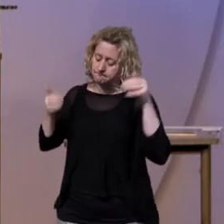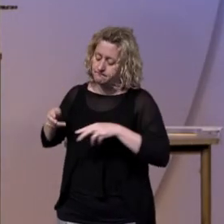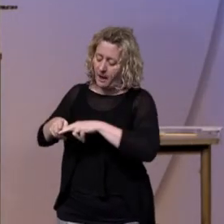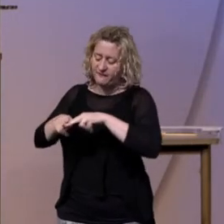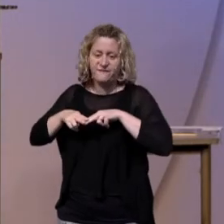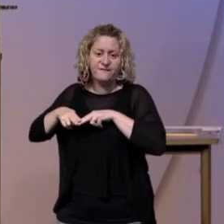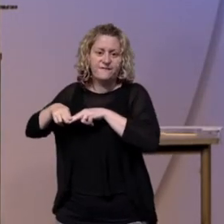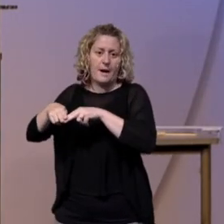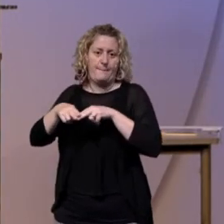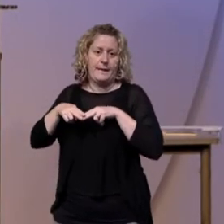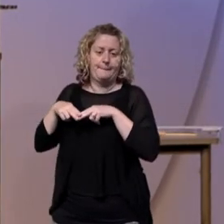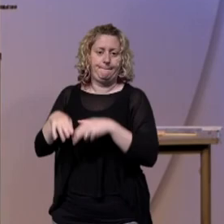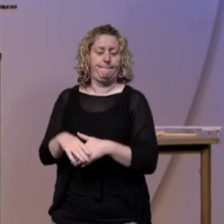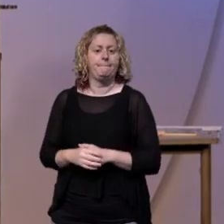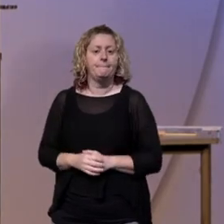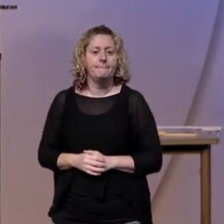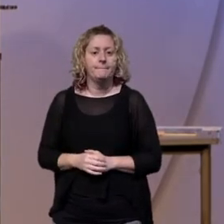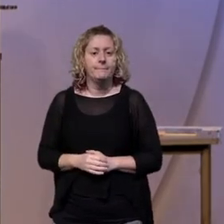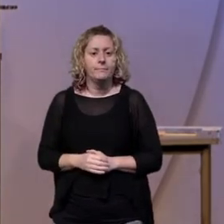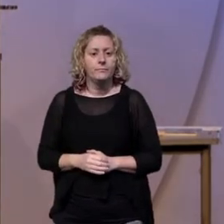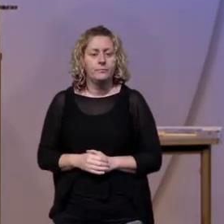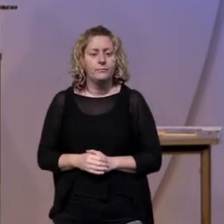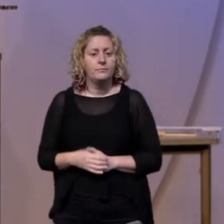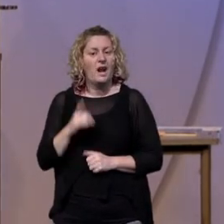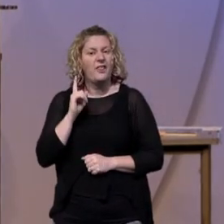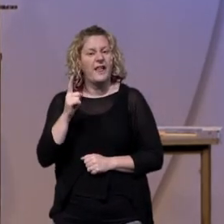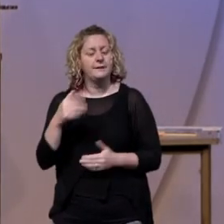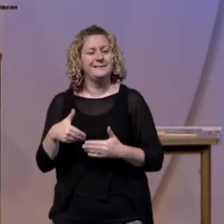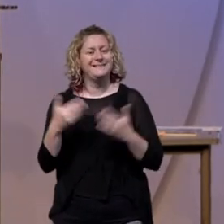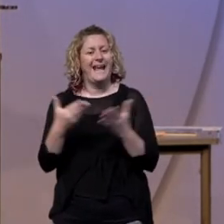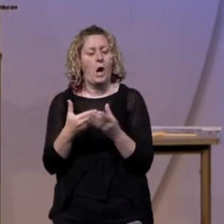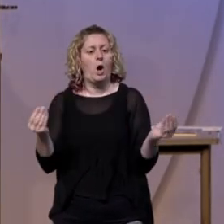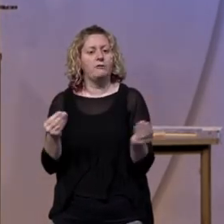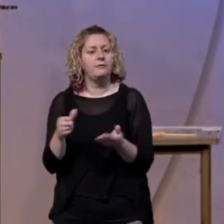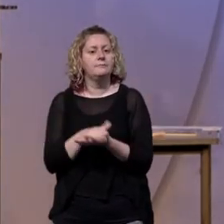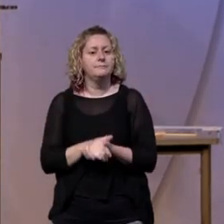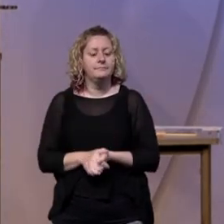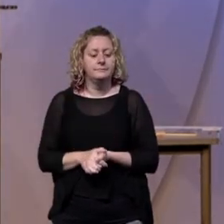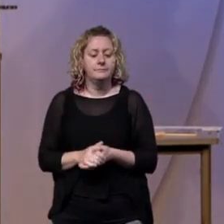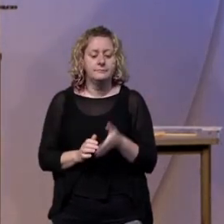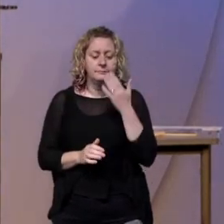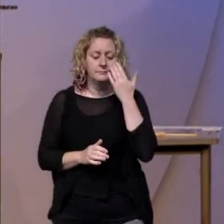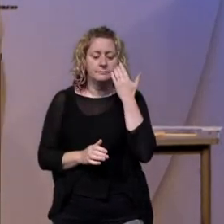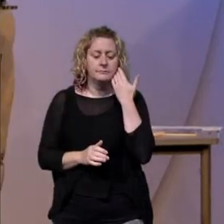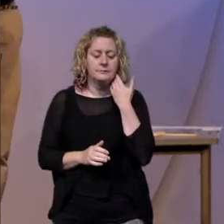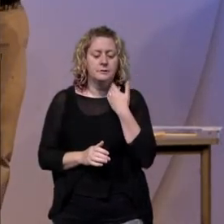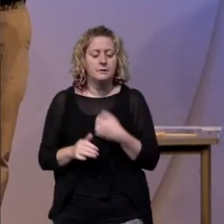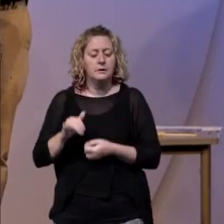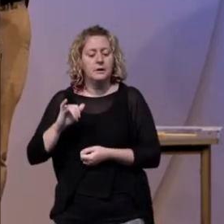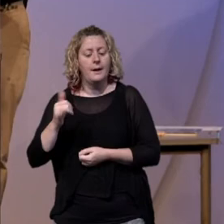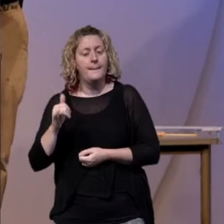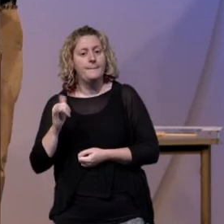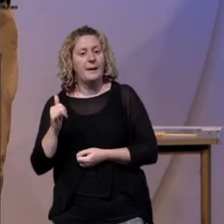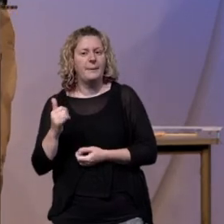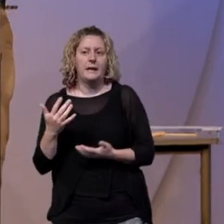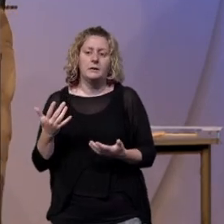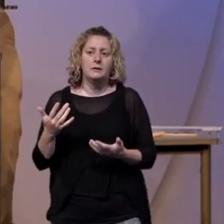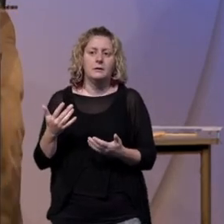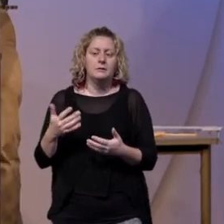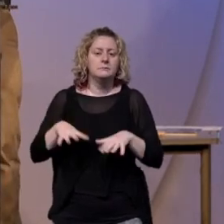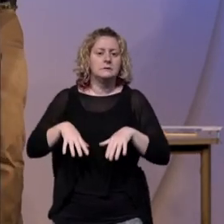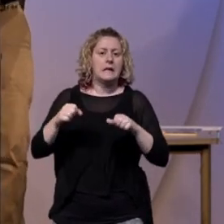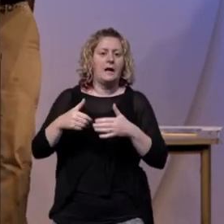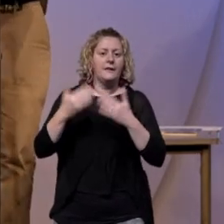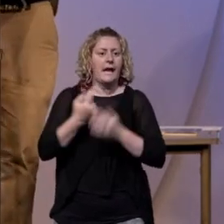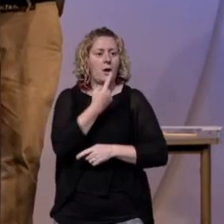take my phone, I give it to my wife. That's the day off. It might be that I'll do an hour in the morning just to clear stuff, but